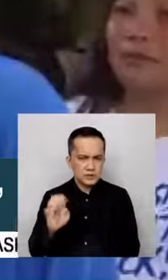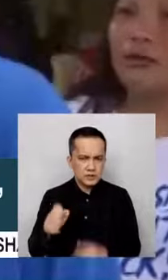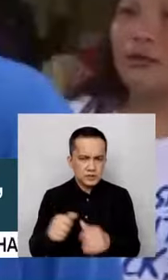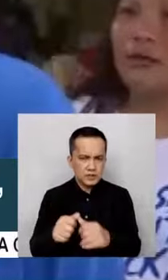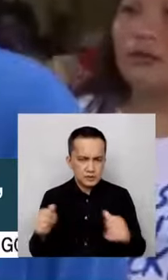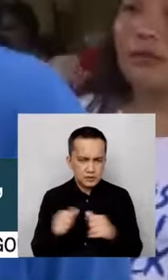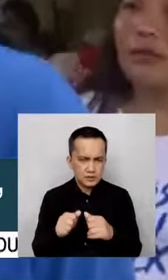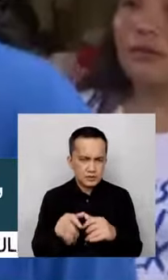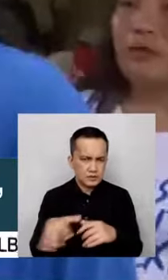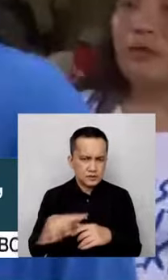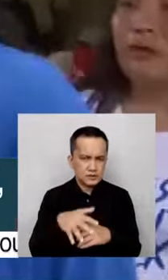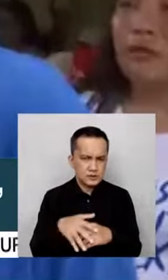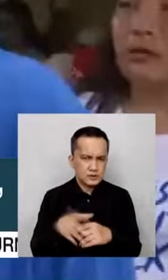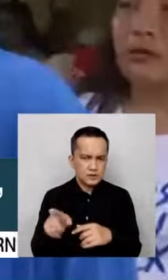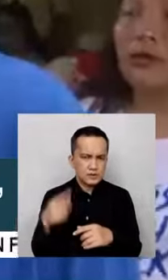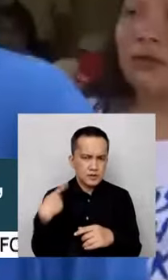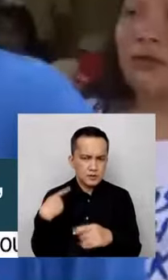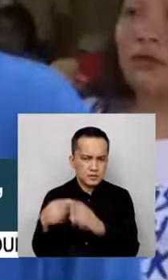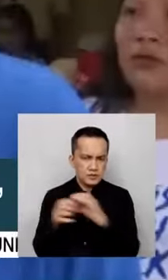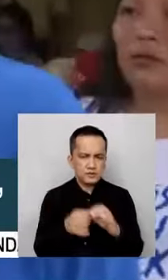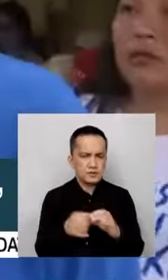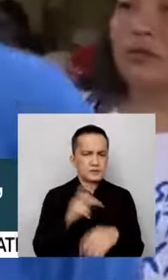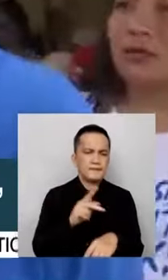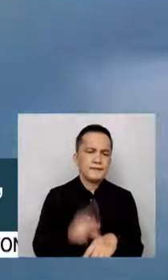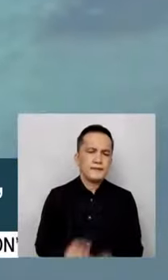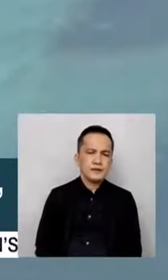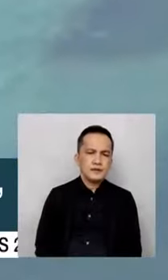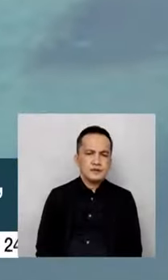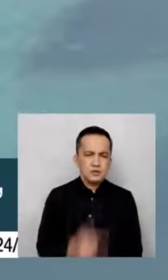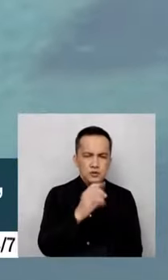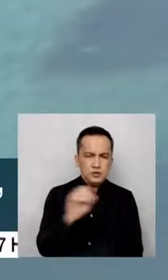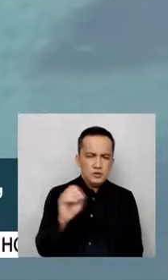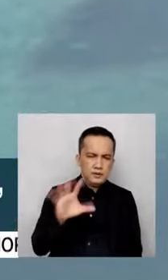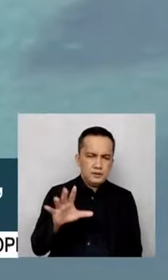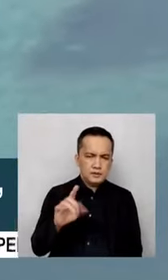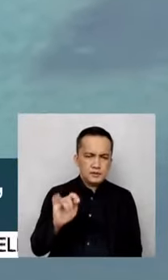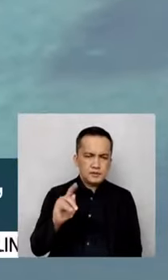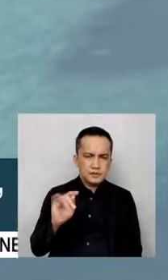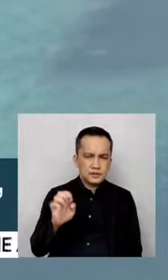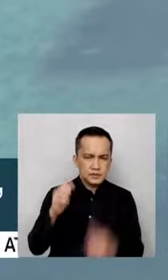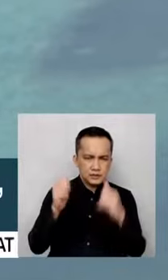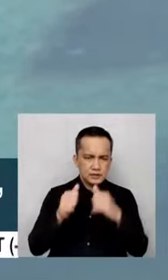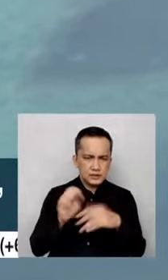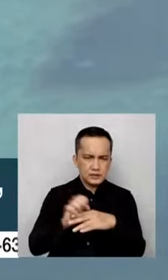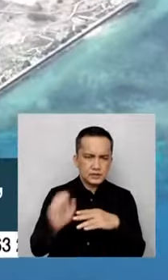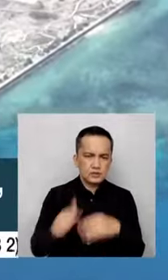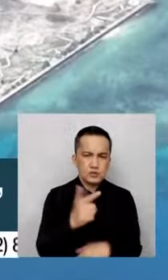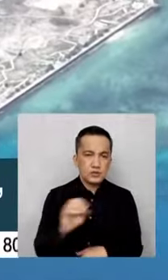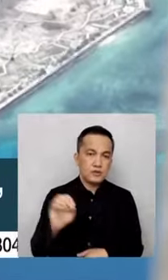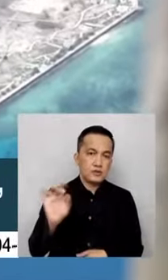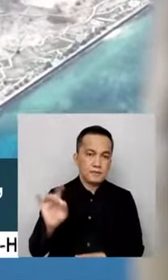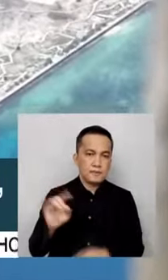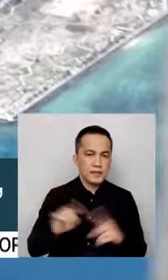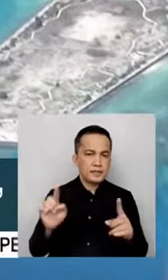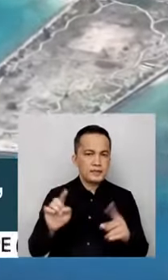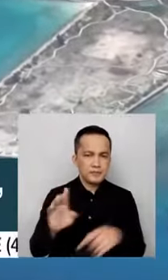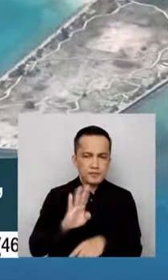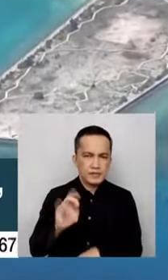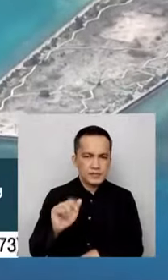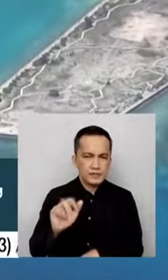deal indisputably belongs to the Philippines. The 2005 tripartite deal ended in 2008, but Bayan